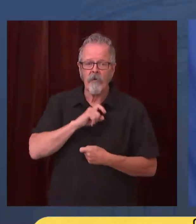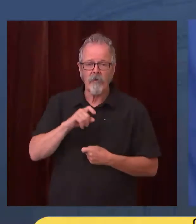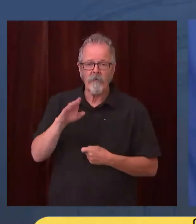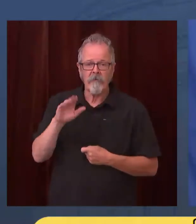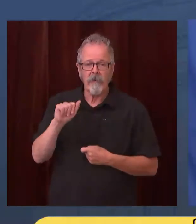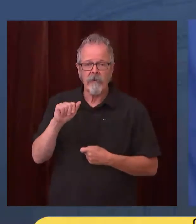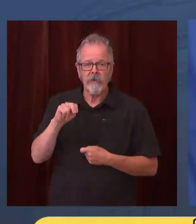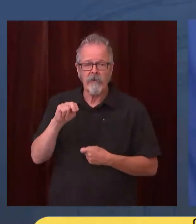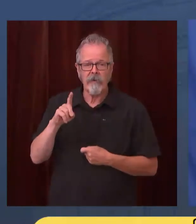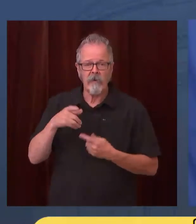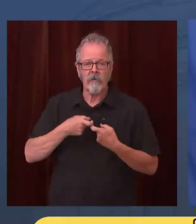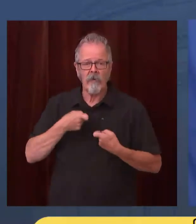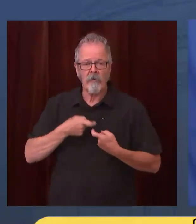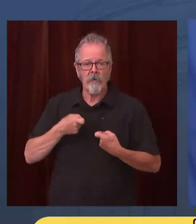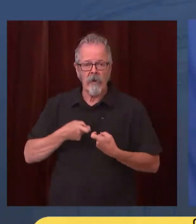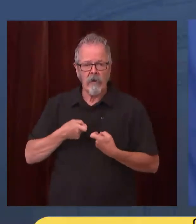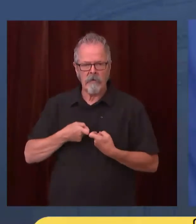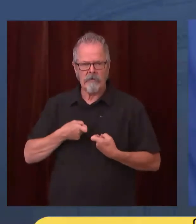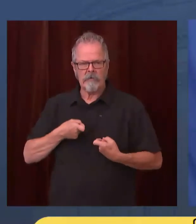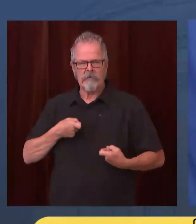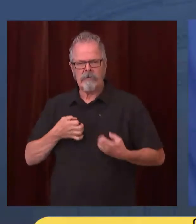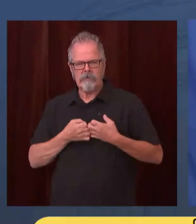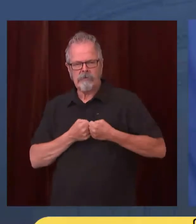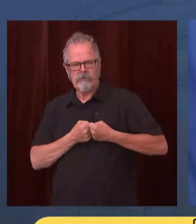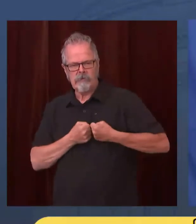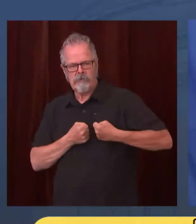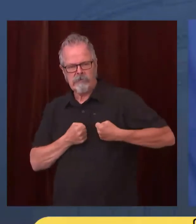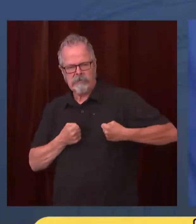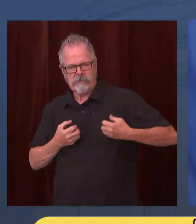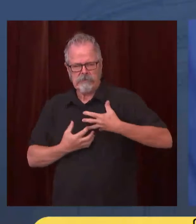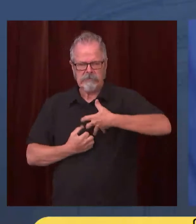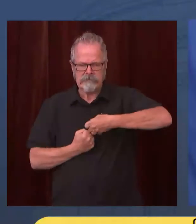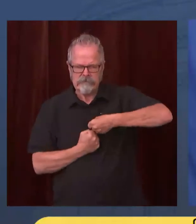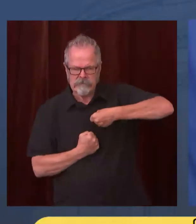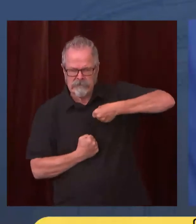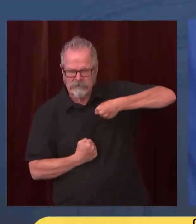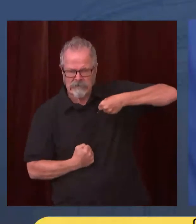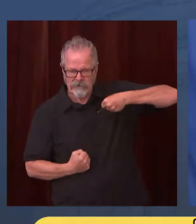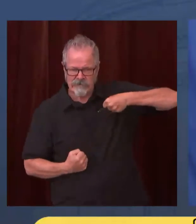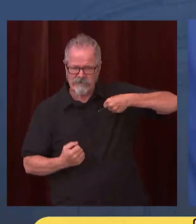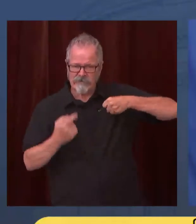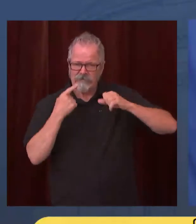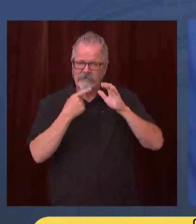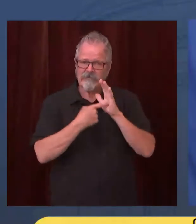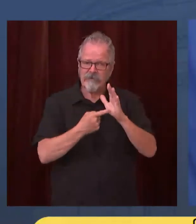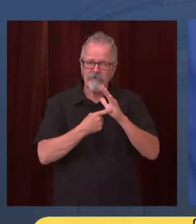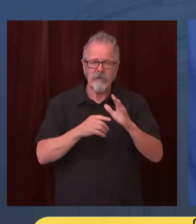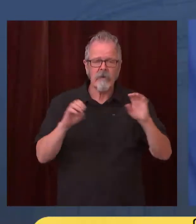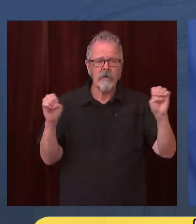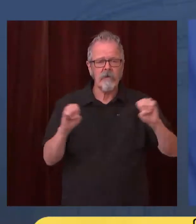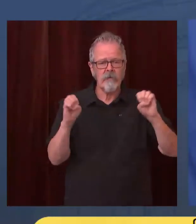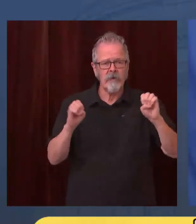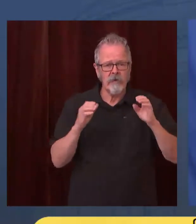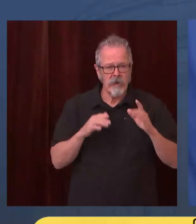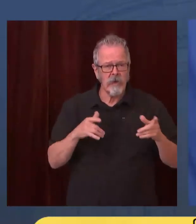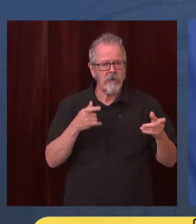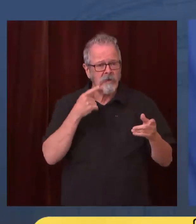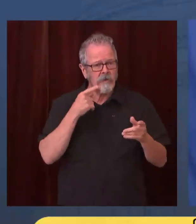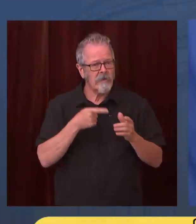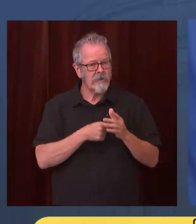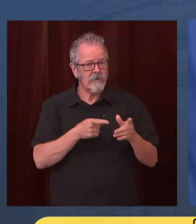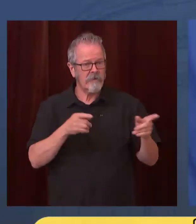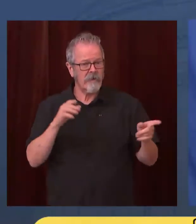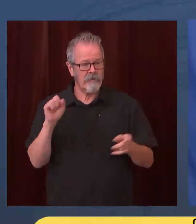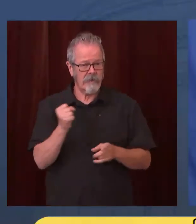bit. It surges on Saturday nights that are busy in the emergency department or in the ICU or in the hospital system, but you cannot